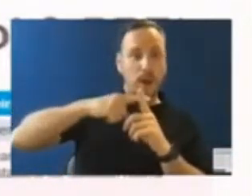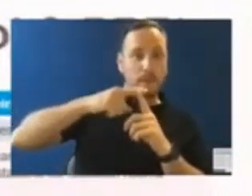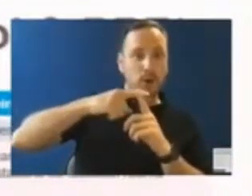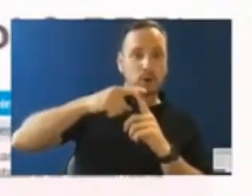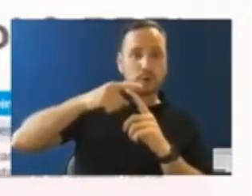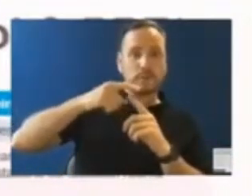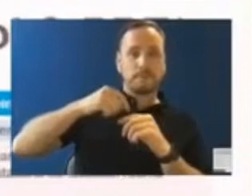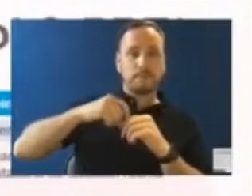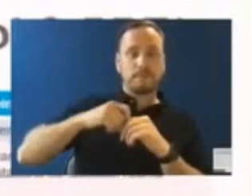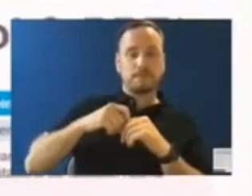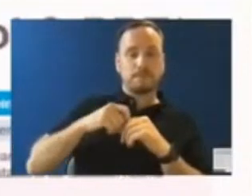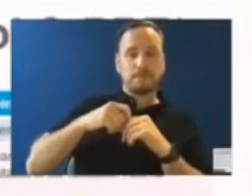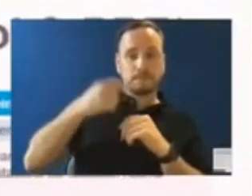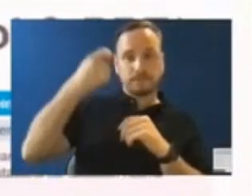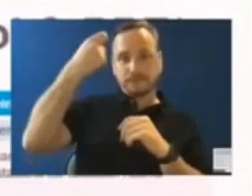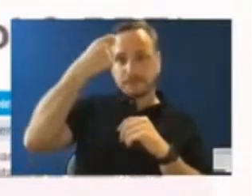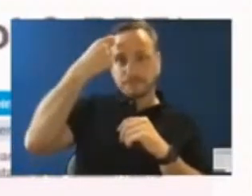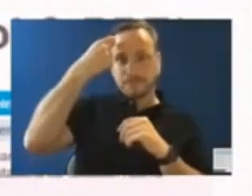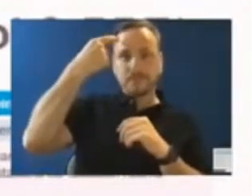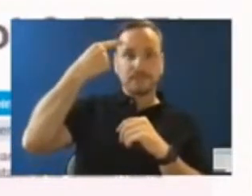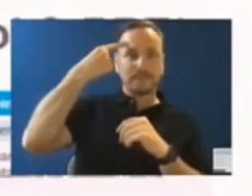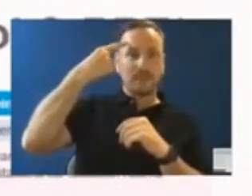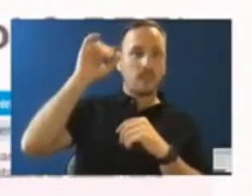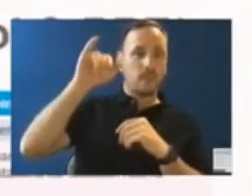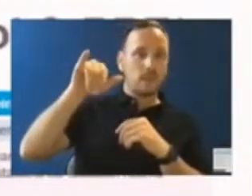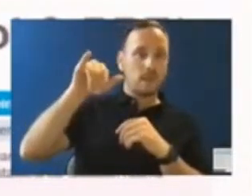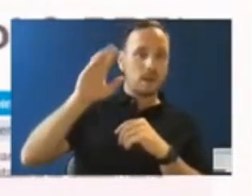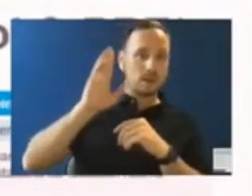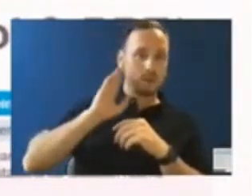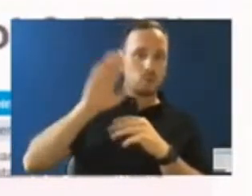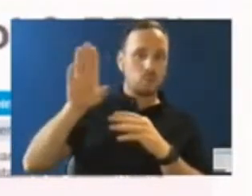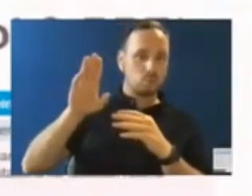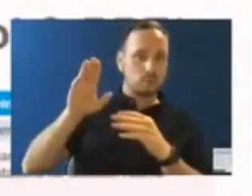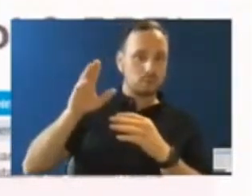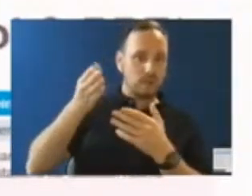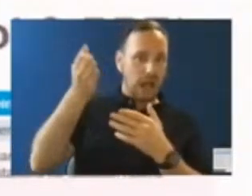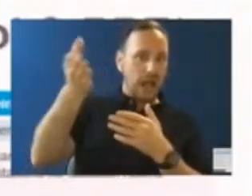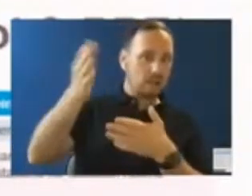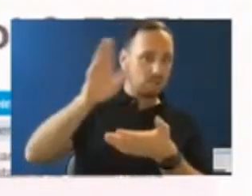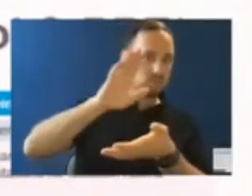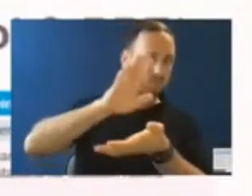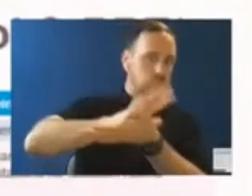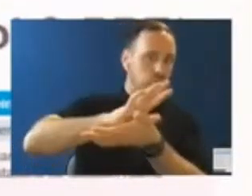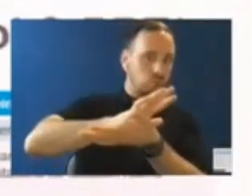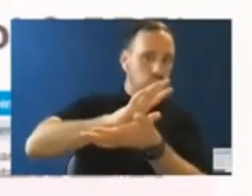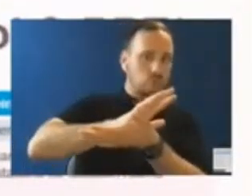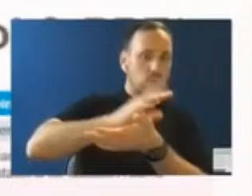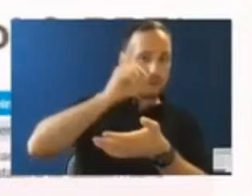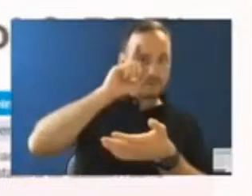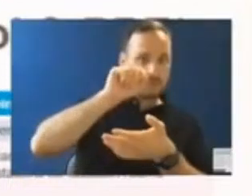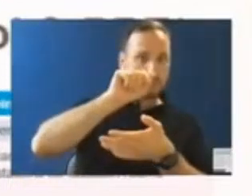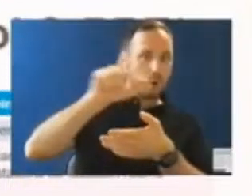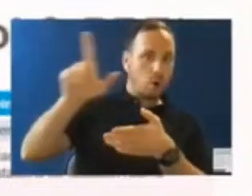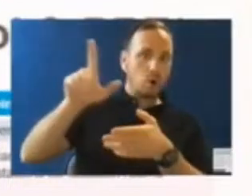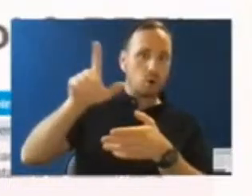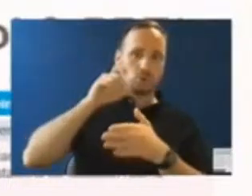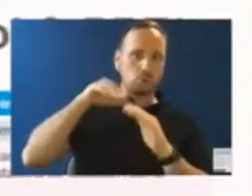Kelly took our temperature as we were coming in. That will be the same thermal thermometer that is at the school for anybody that enters those school